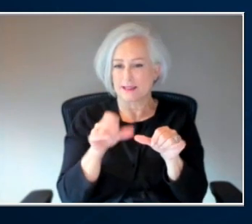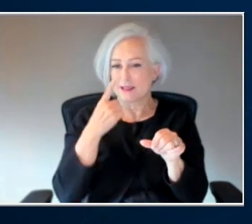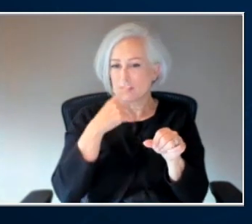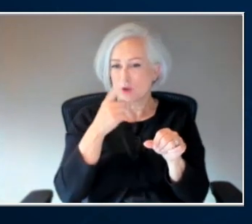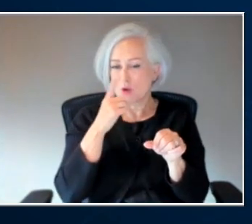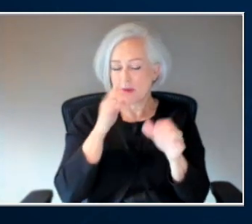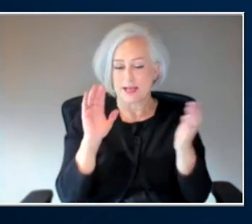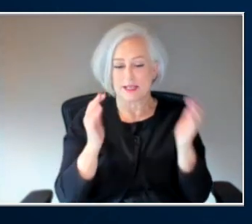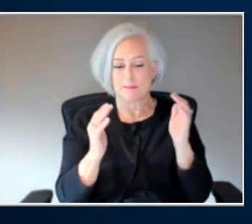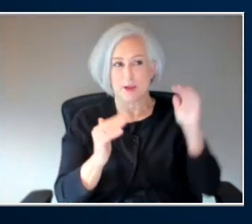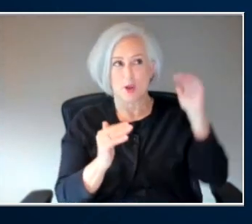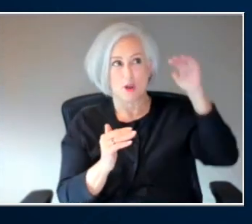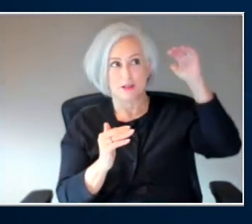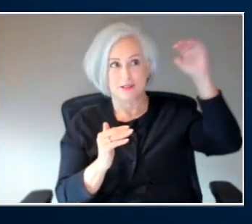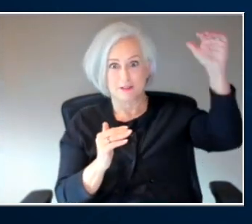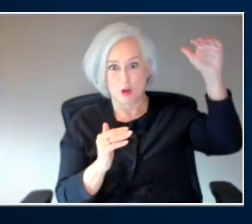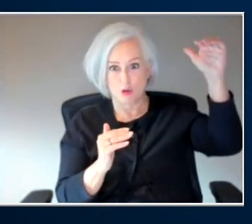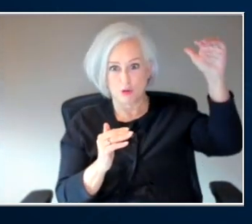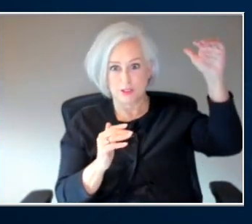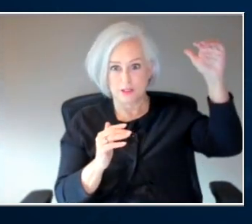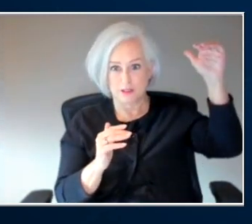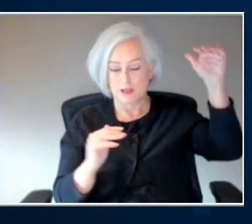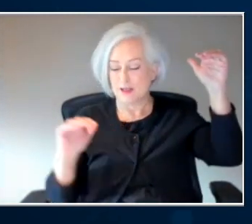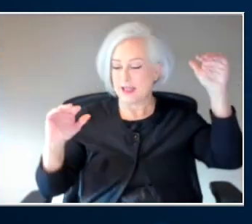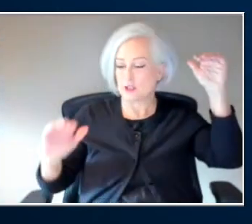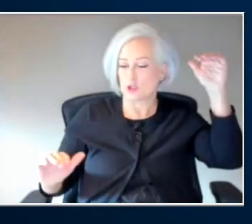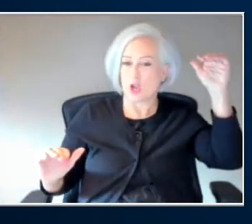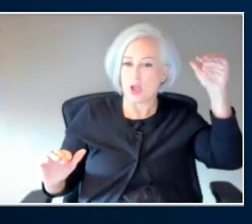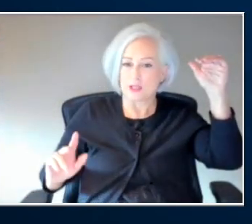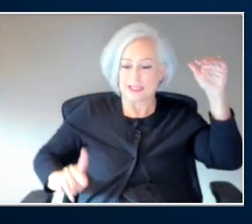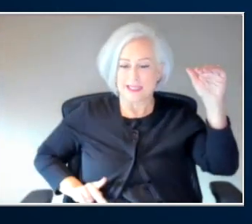kidney compared to a child size. I think a lot of people think, how does that work?